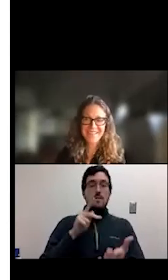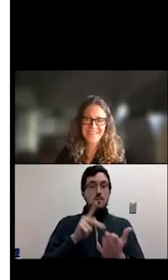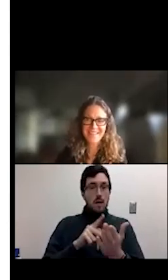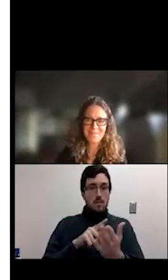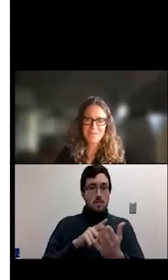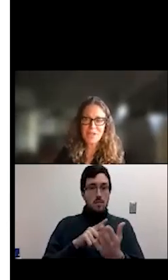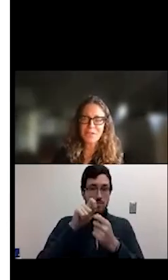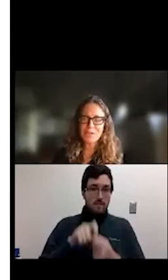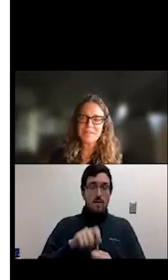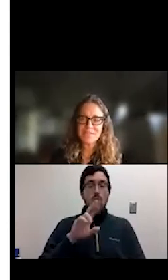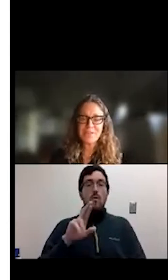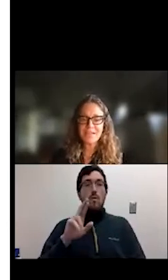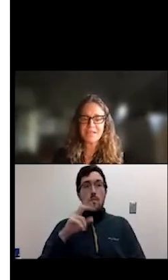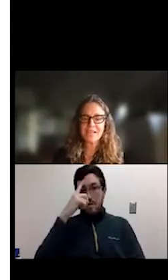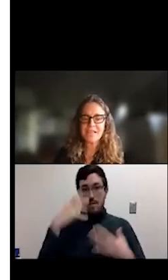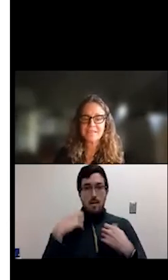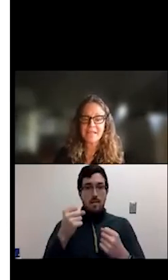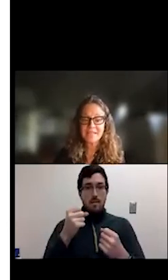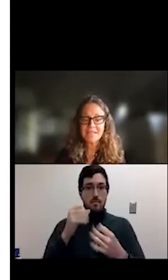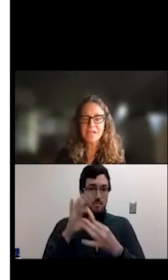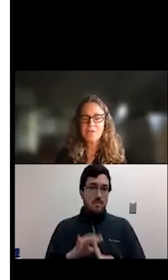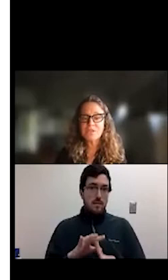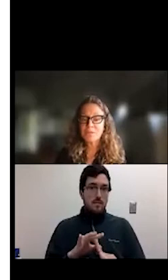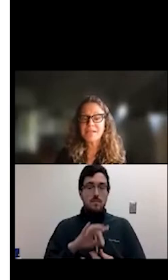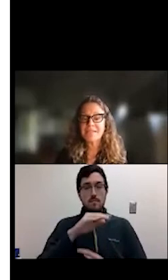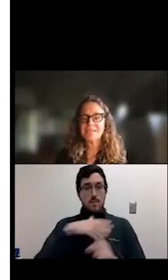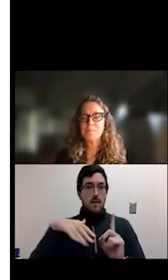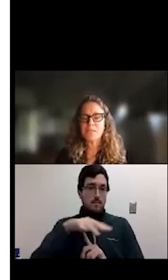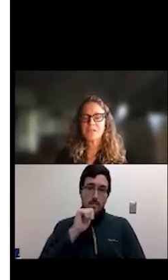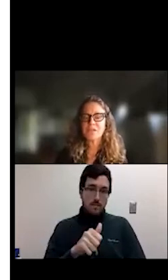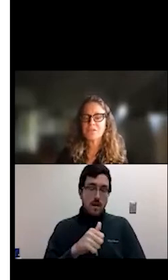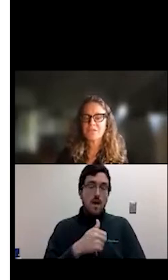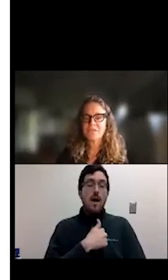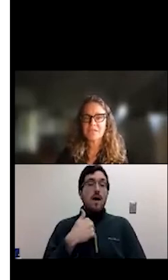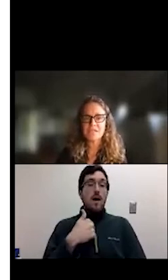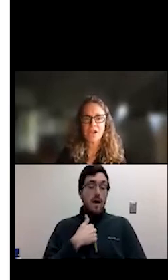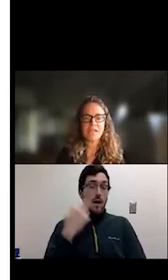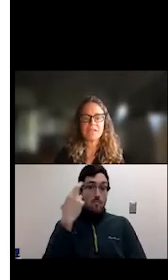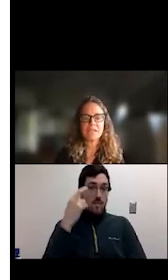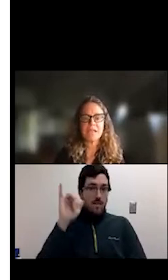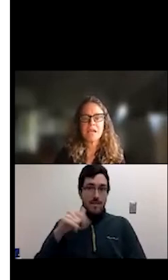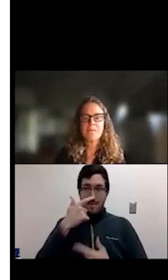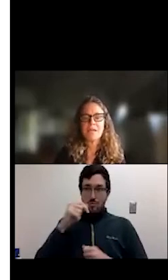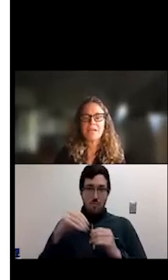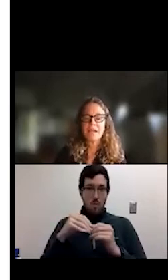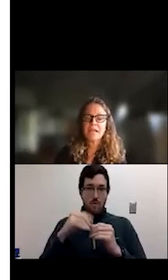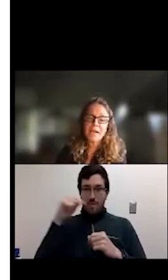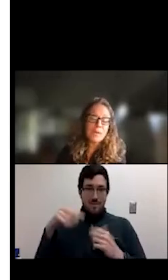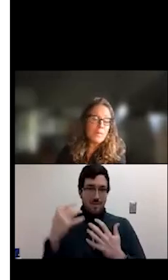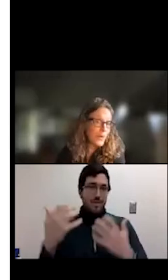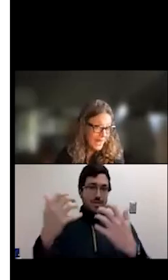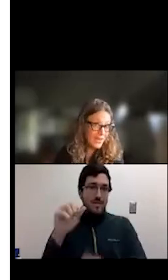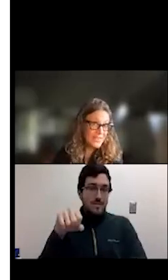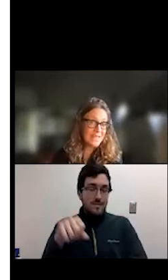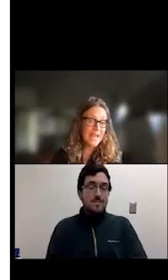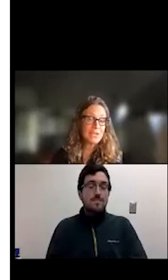psychiatry-specific, or mental health-specific settings, which I realize is of particular interest to this audience. But